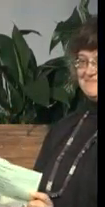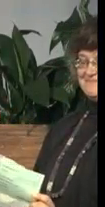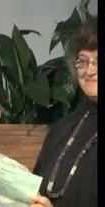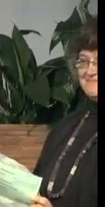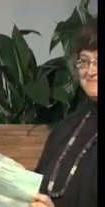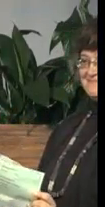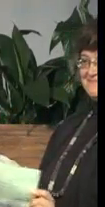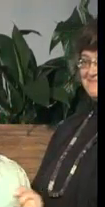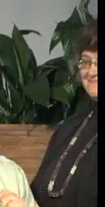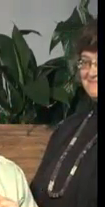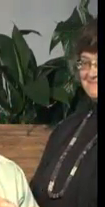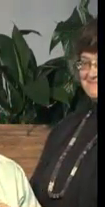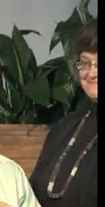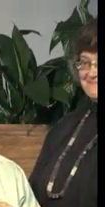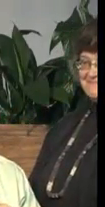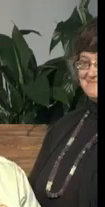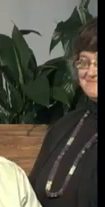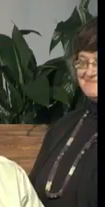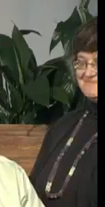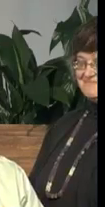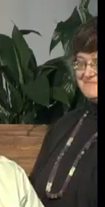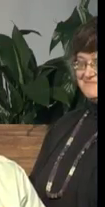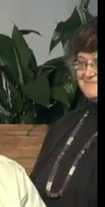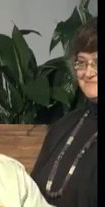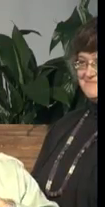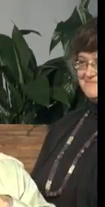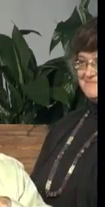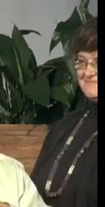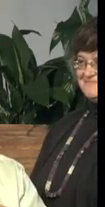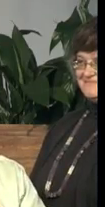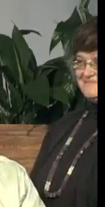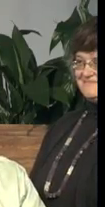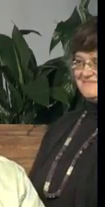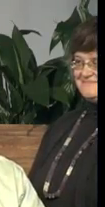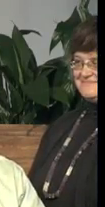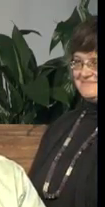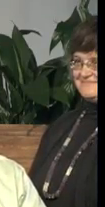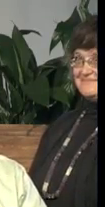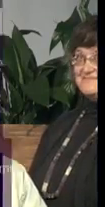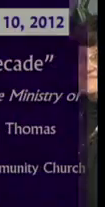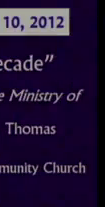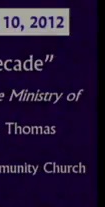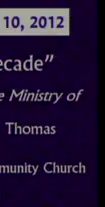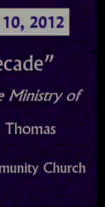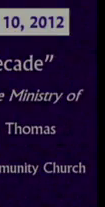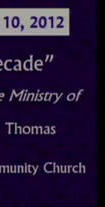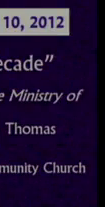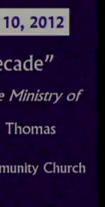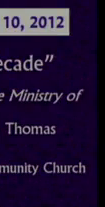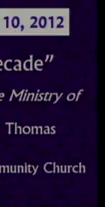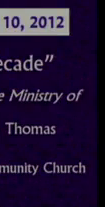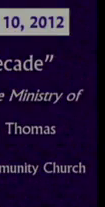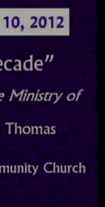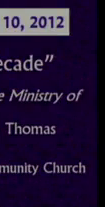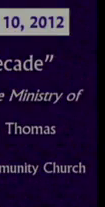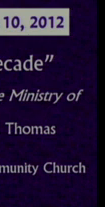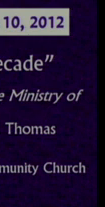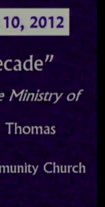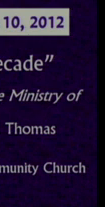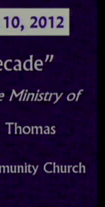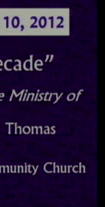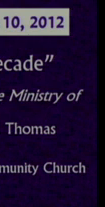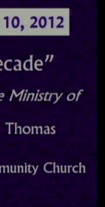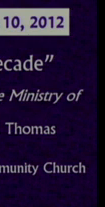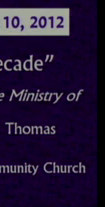I get to do the last one, I think. Just as a reminder, and I believe we have a slide someplace, but just a reminder that March